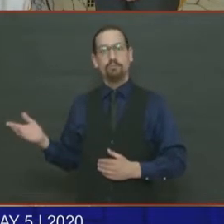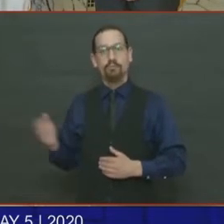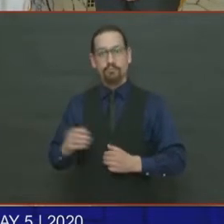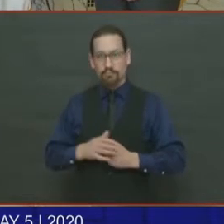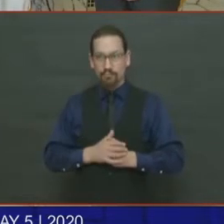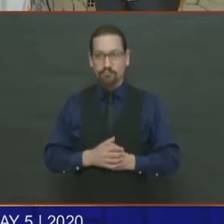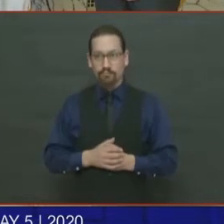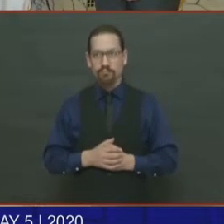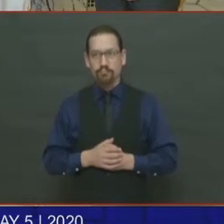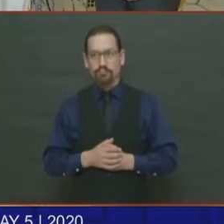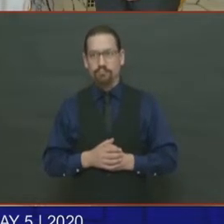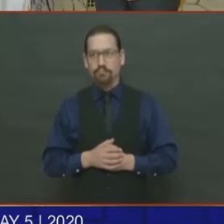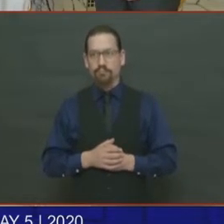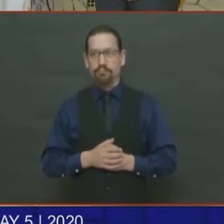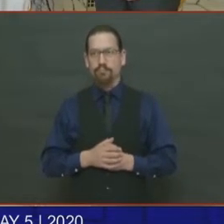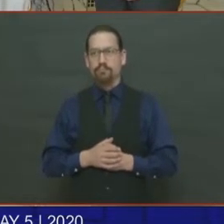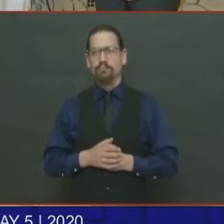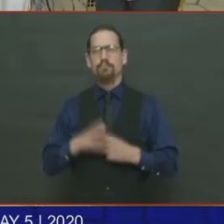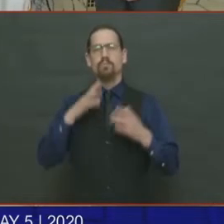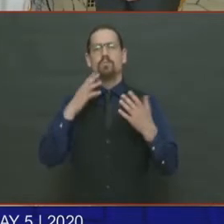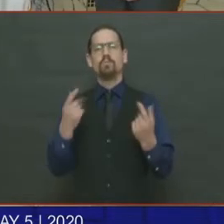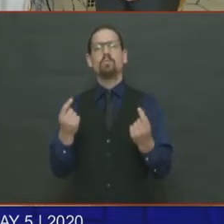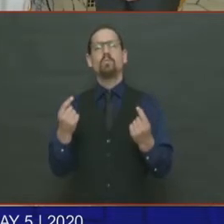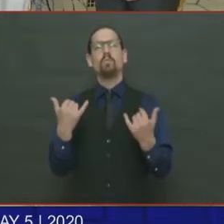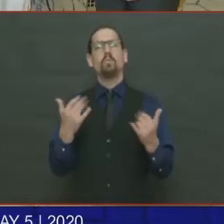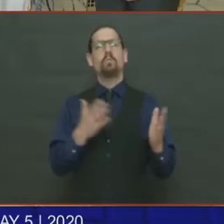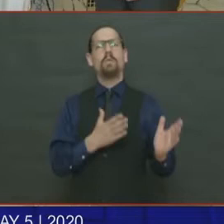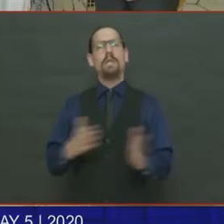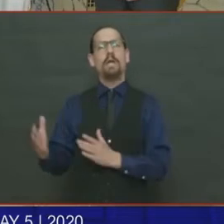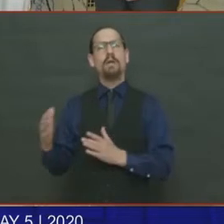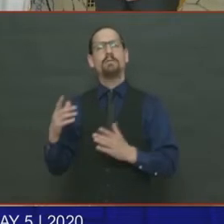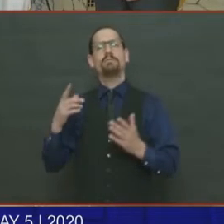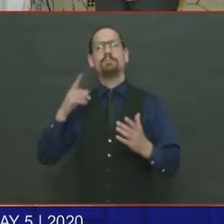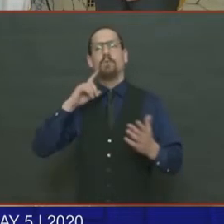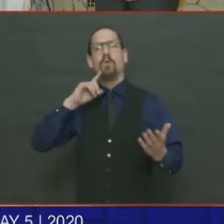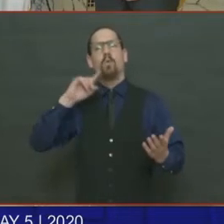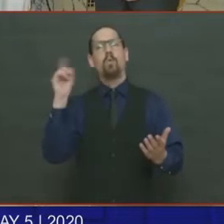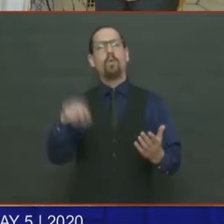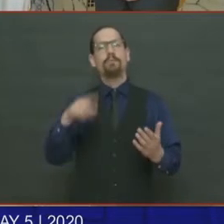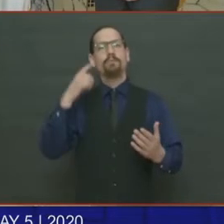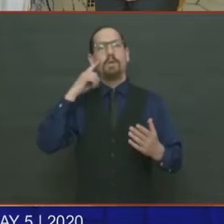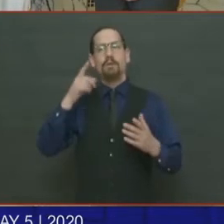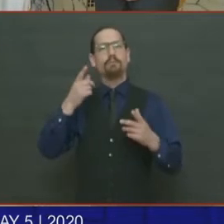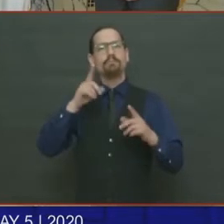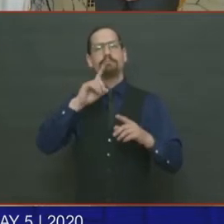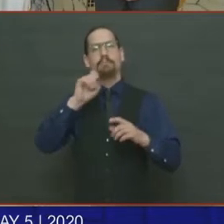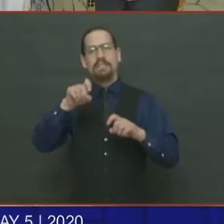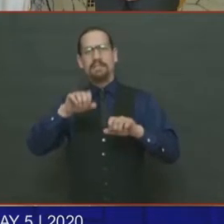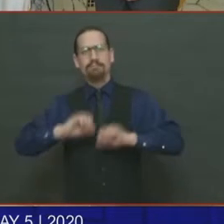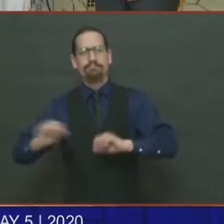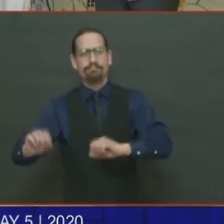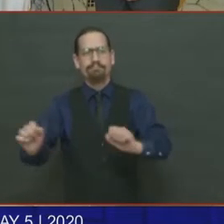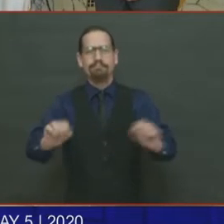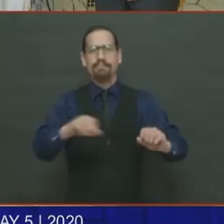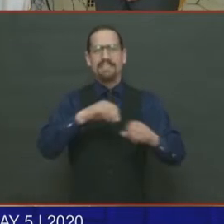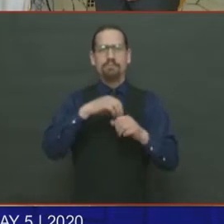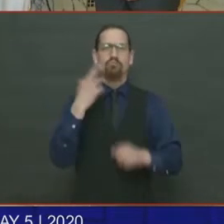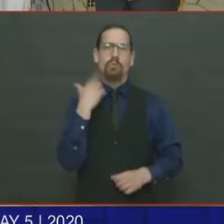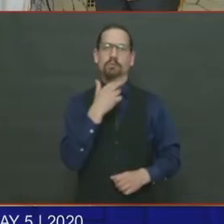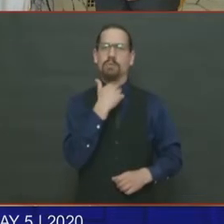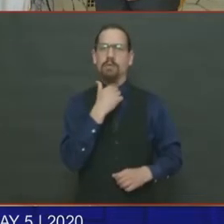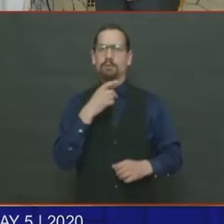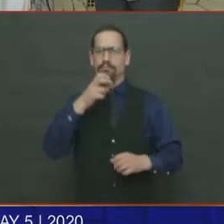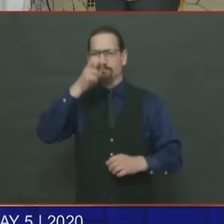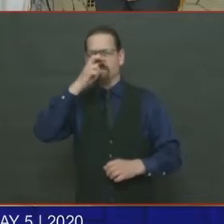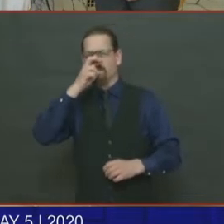make guests feel safe? Might there be state certification training such as tips or a food safety license? Procedures